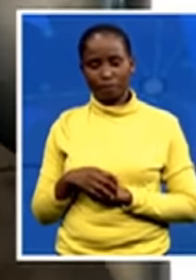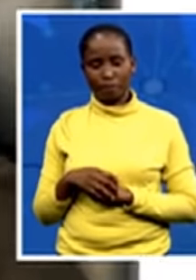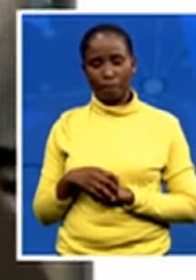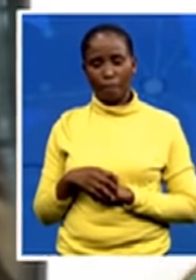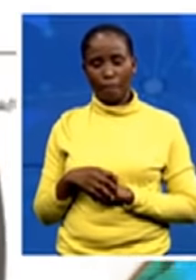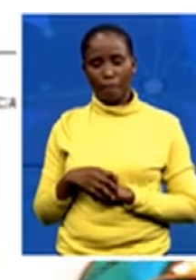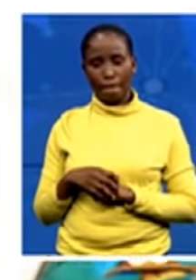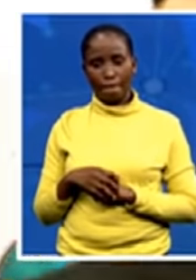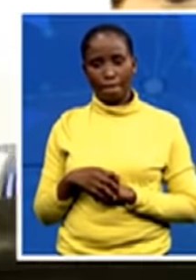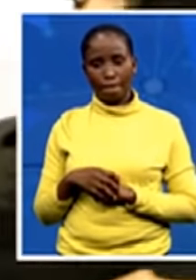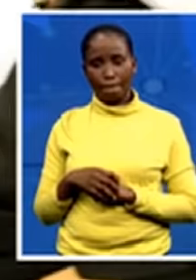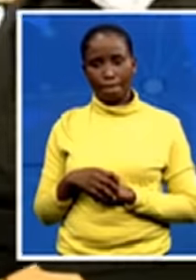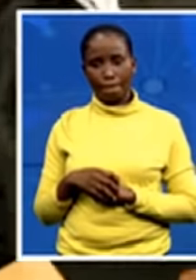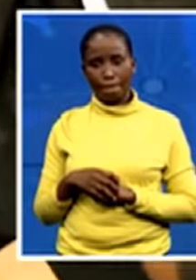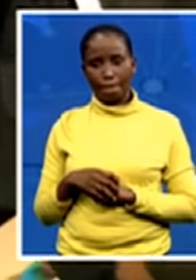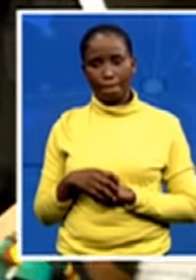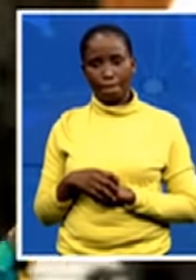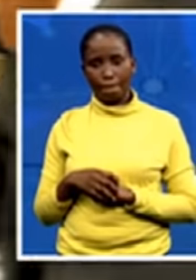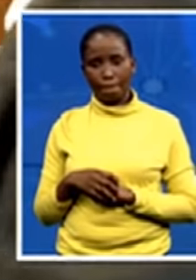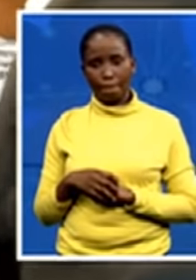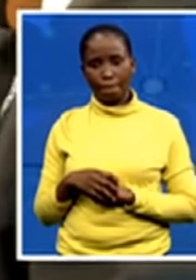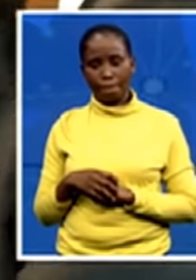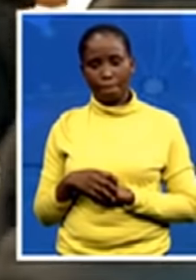They want to see you when you speak.